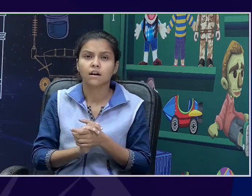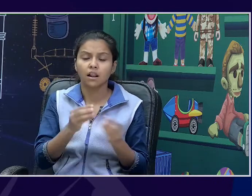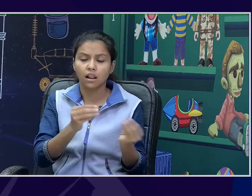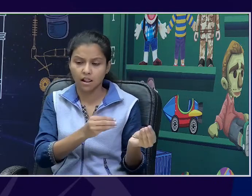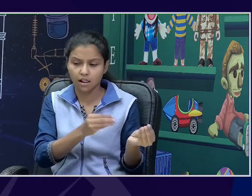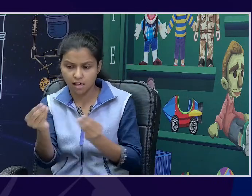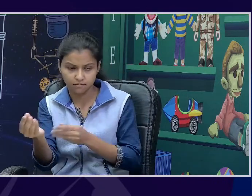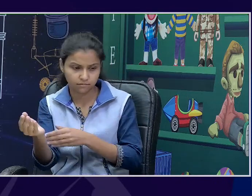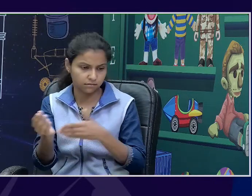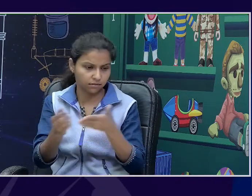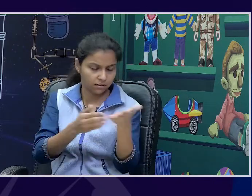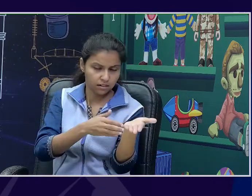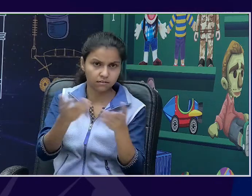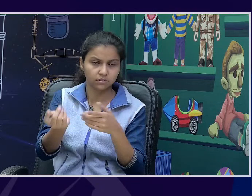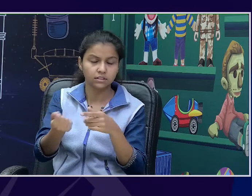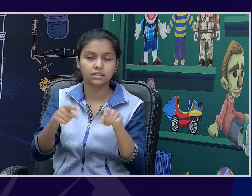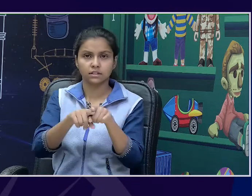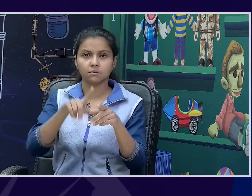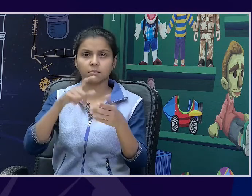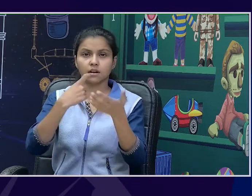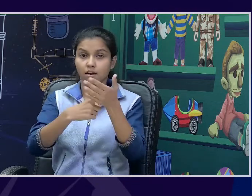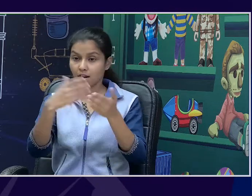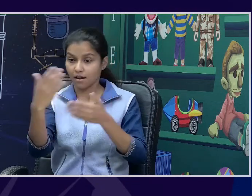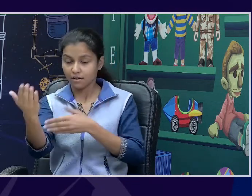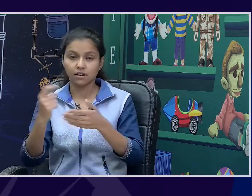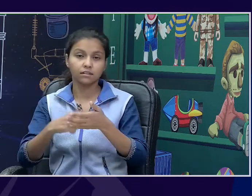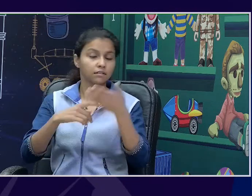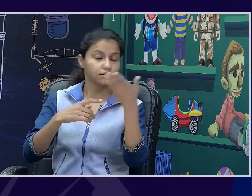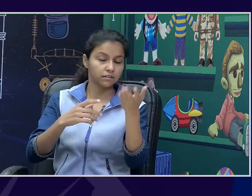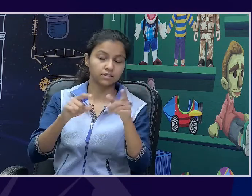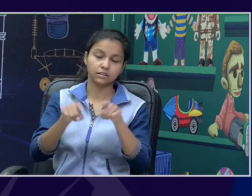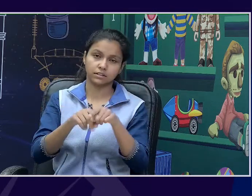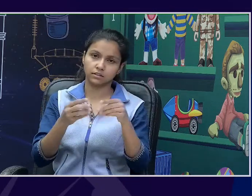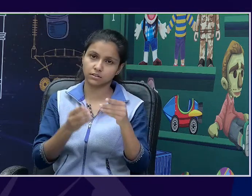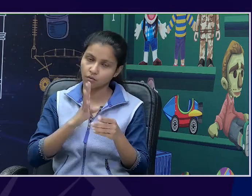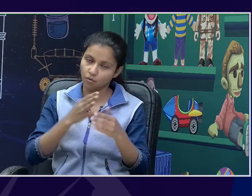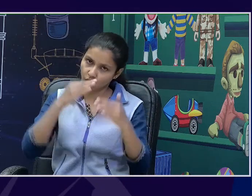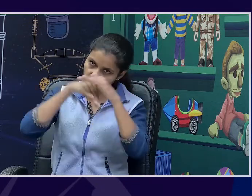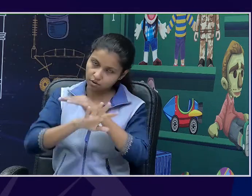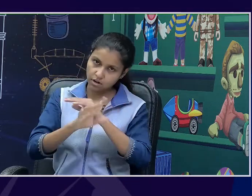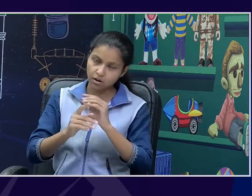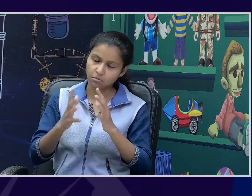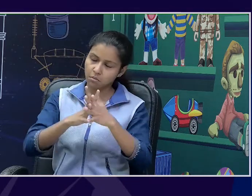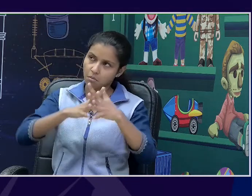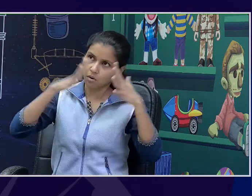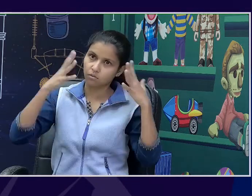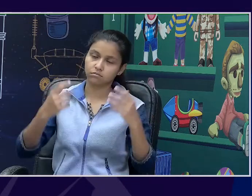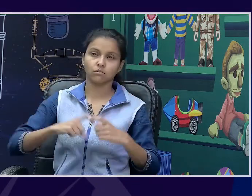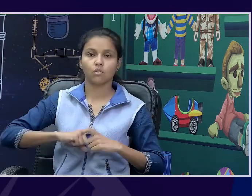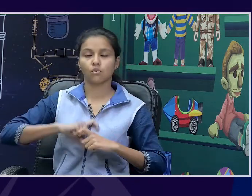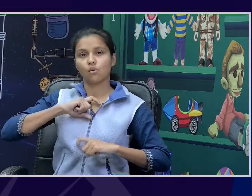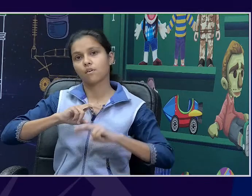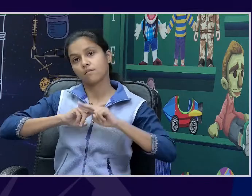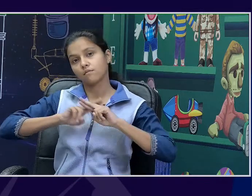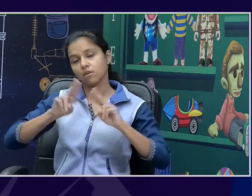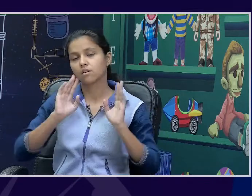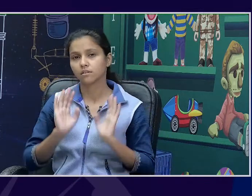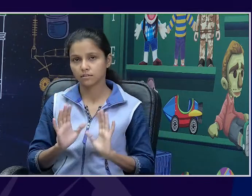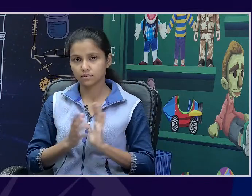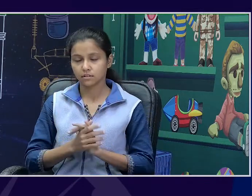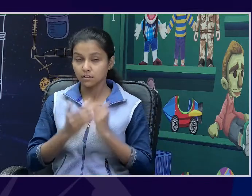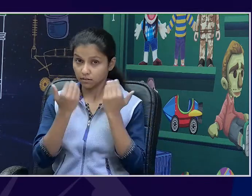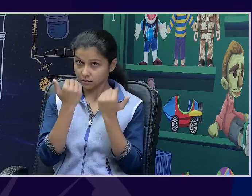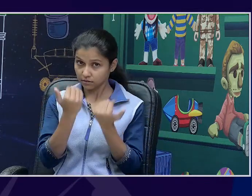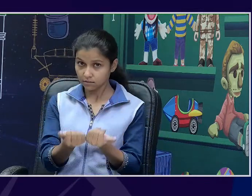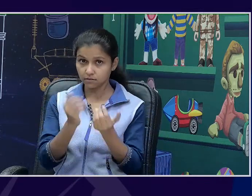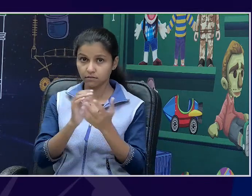left the writer independently in the water, the writer did not drown, and that gave the writer a lot of confidence. And